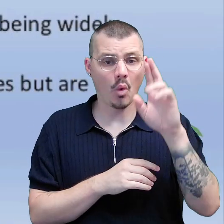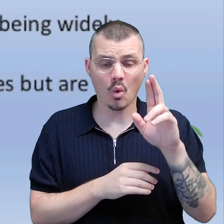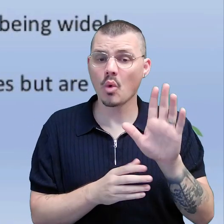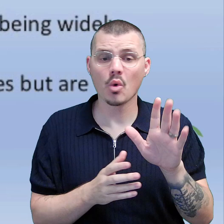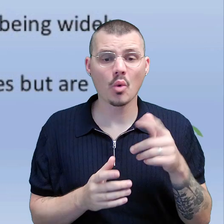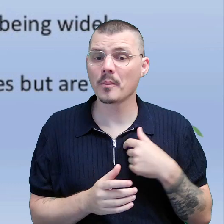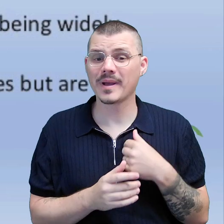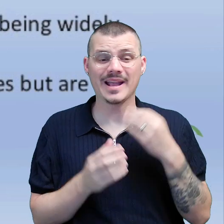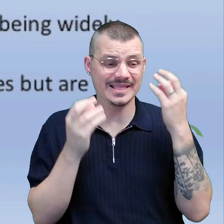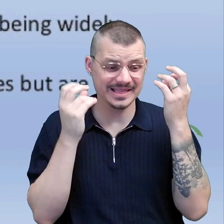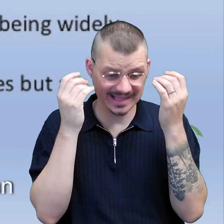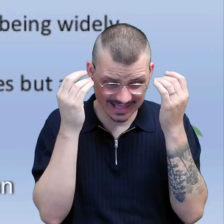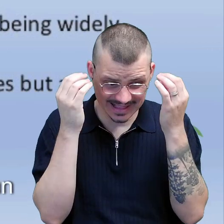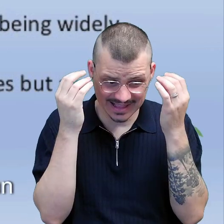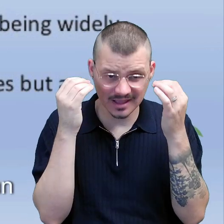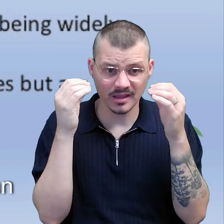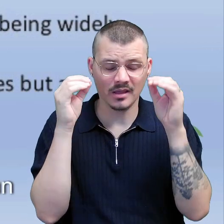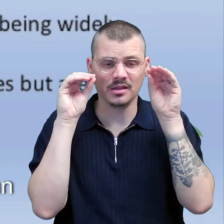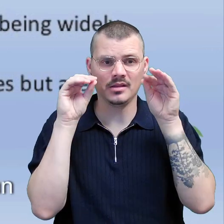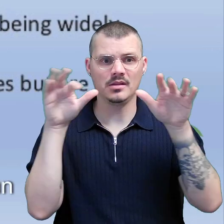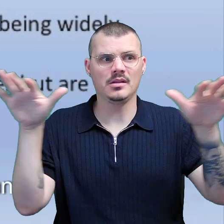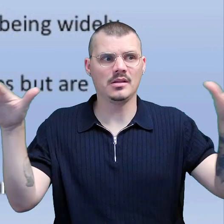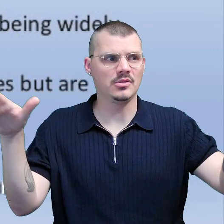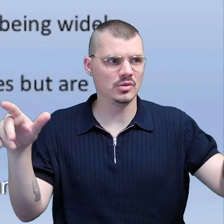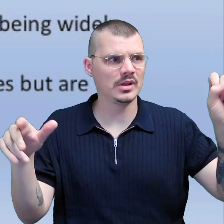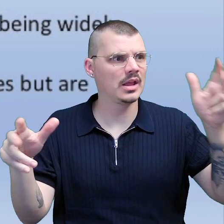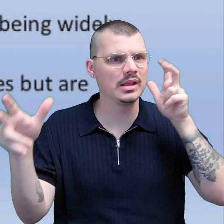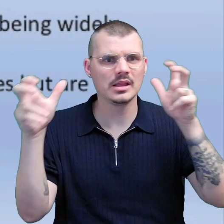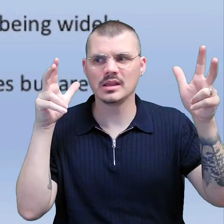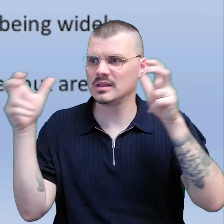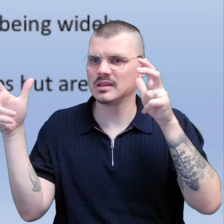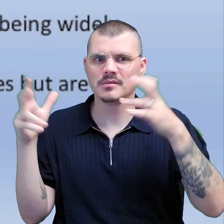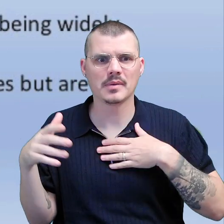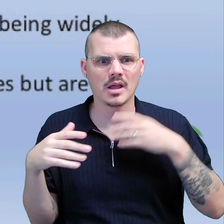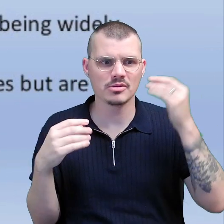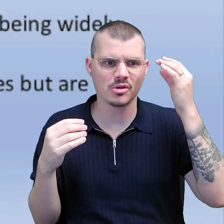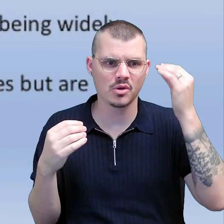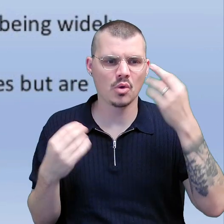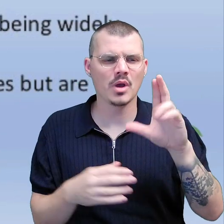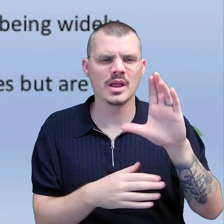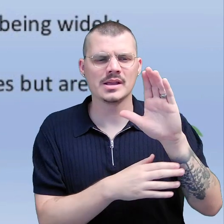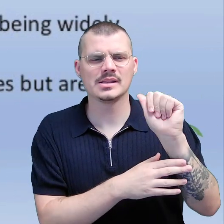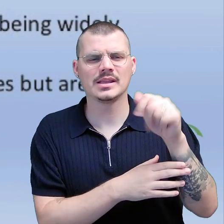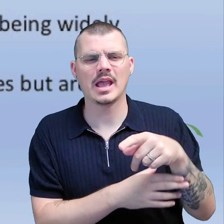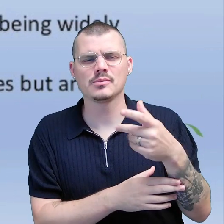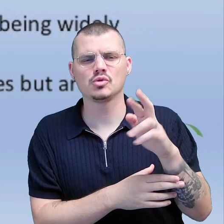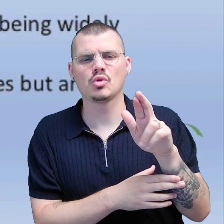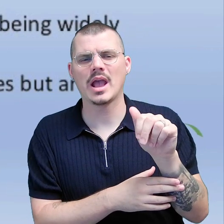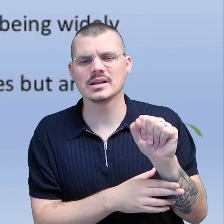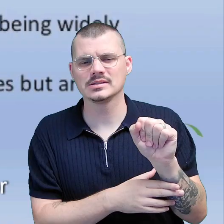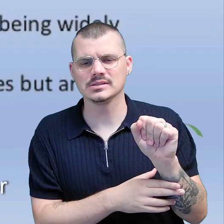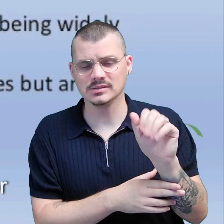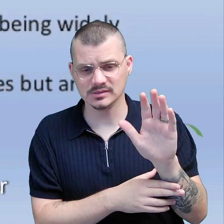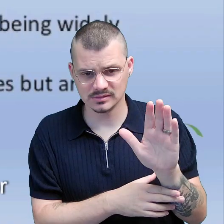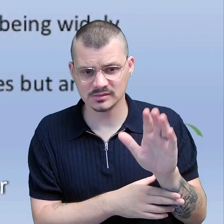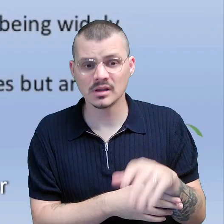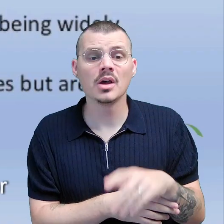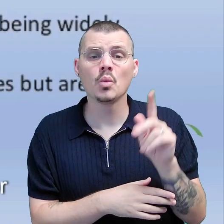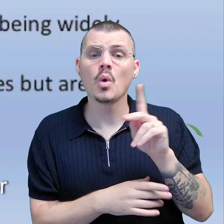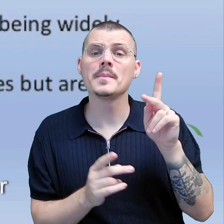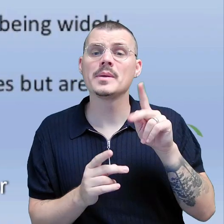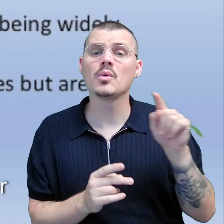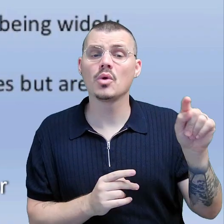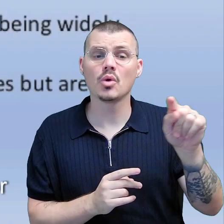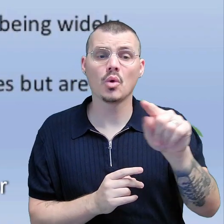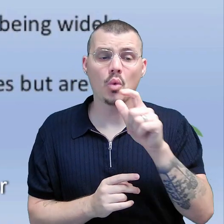Thought broadcasting, a person believes that other people can hear their thoughts. And Capgras phenomena, which is a belief